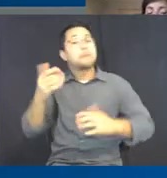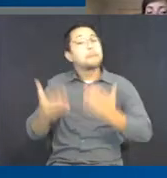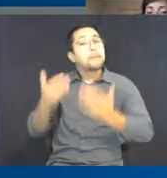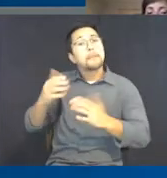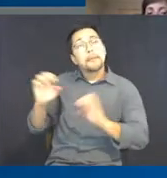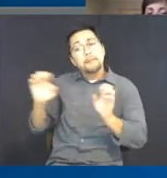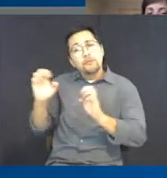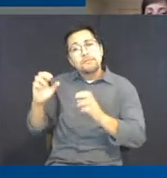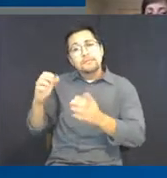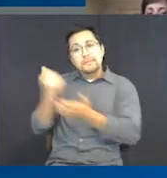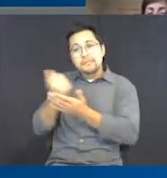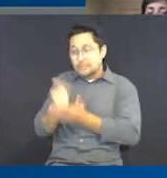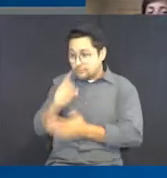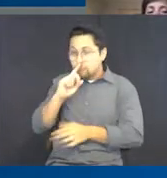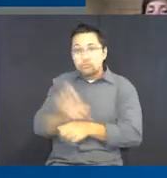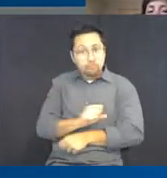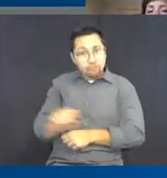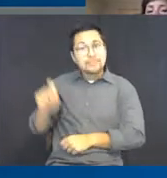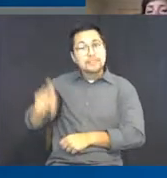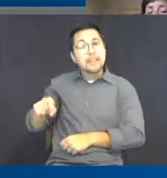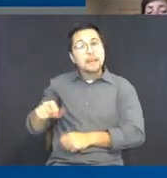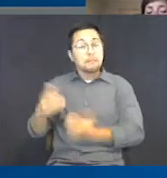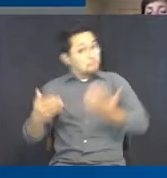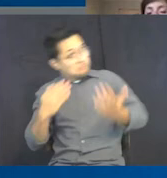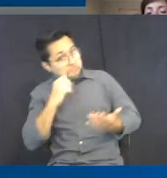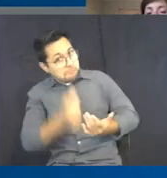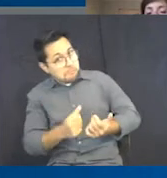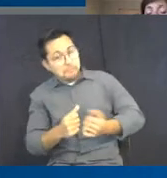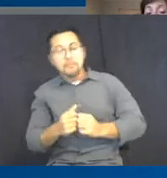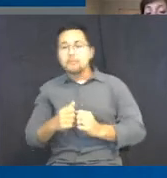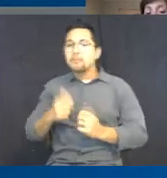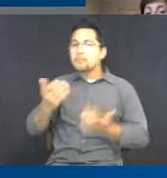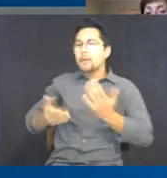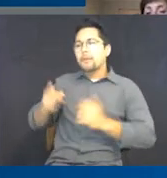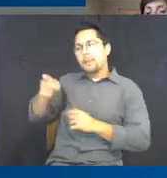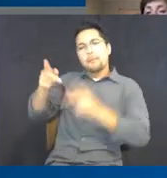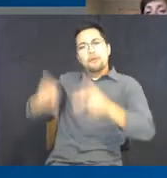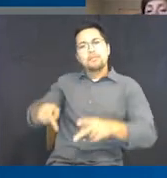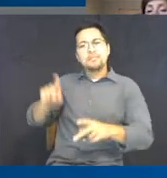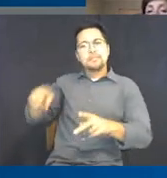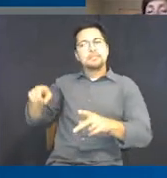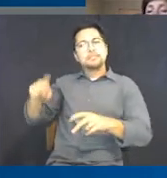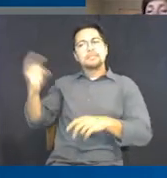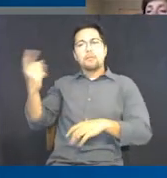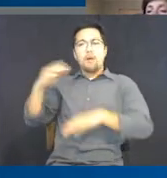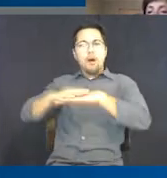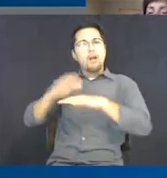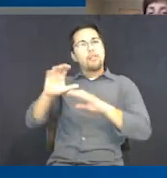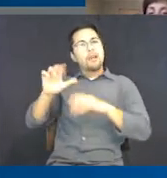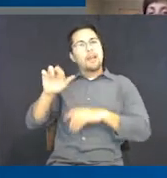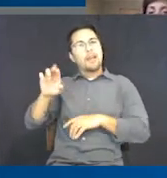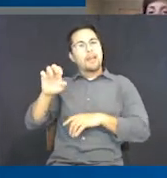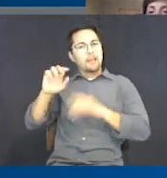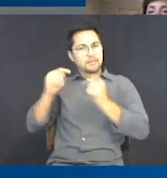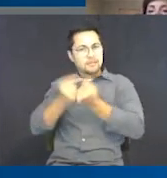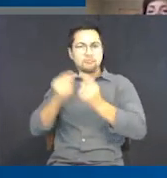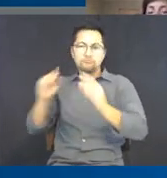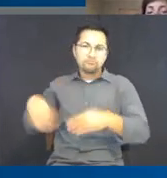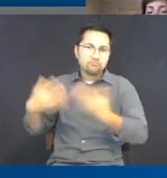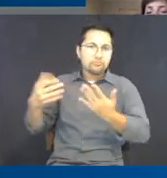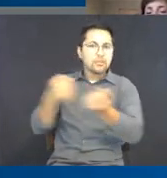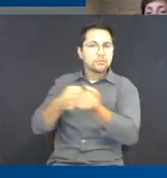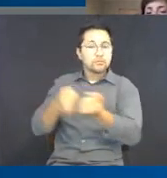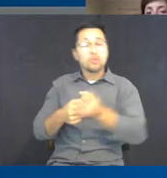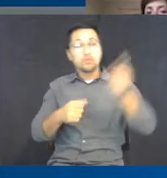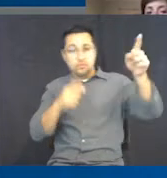message to the right person. I will say that at Simply Home, where I work, we don't use cameras